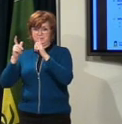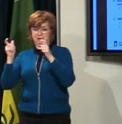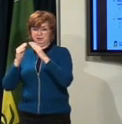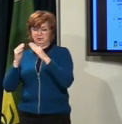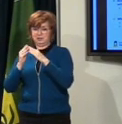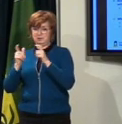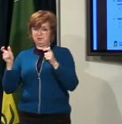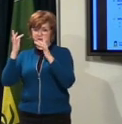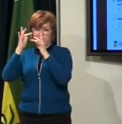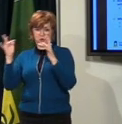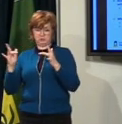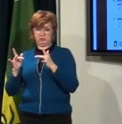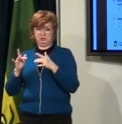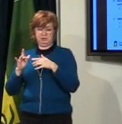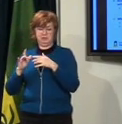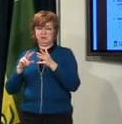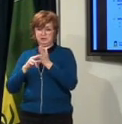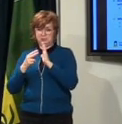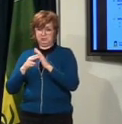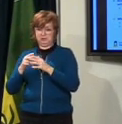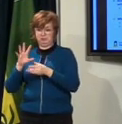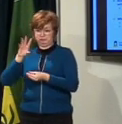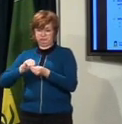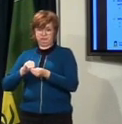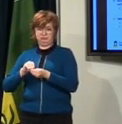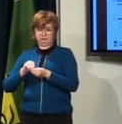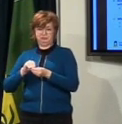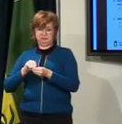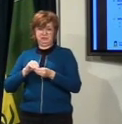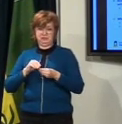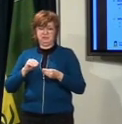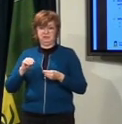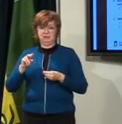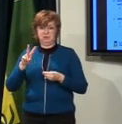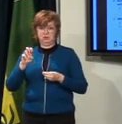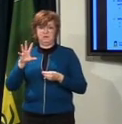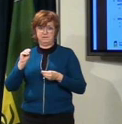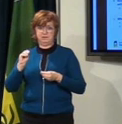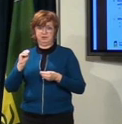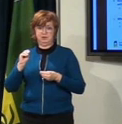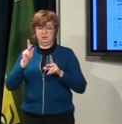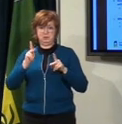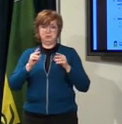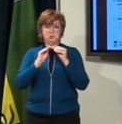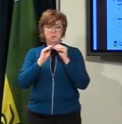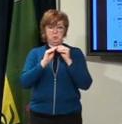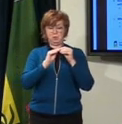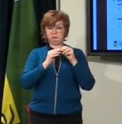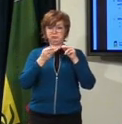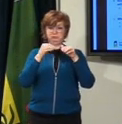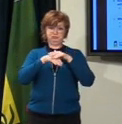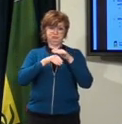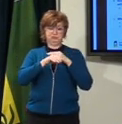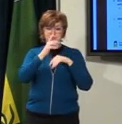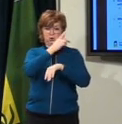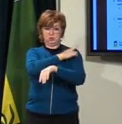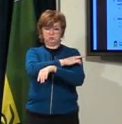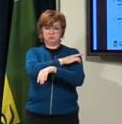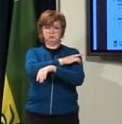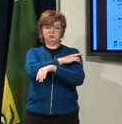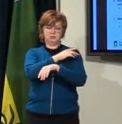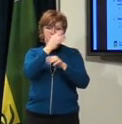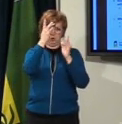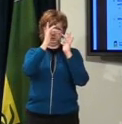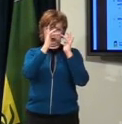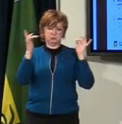patients requiring hospitalization. And as we've said previously, in terms of our surge plan, we've identified spaces in our